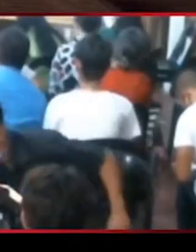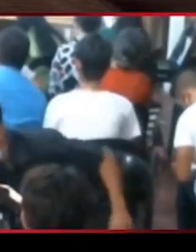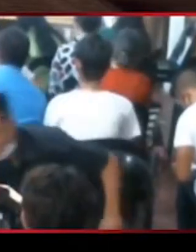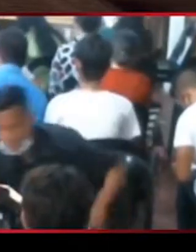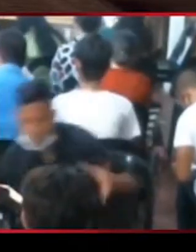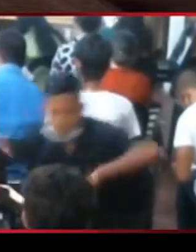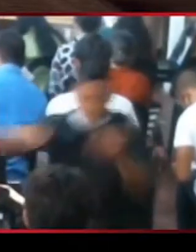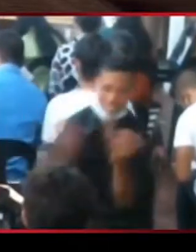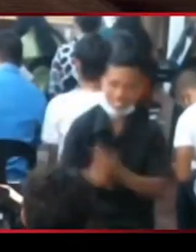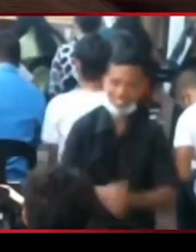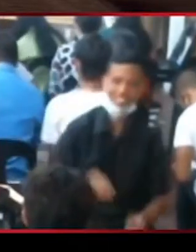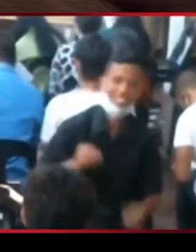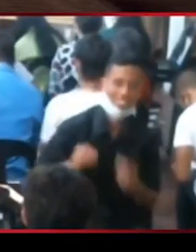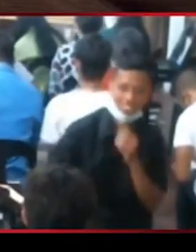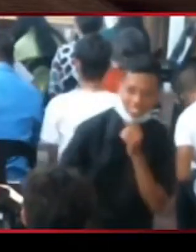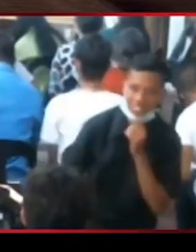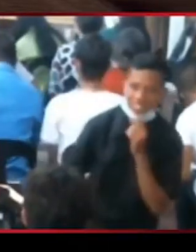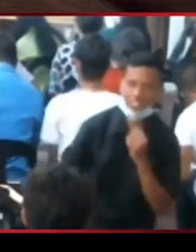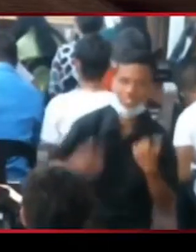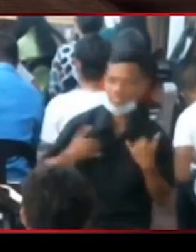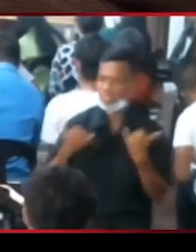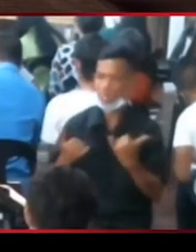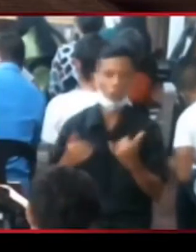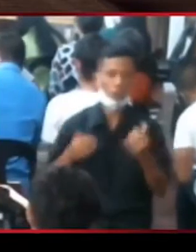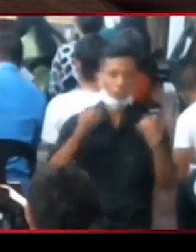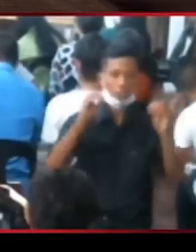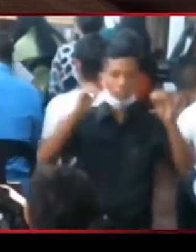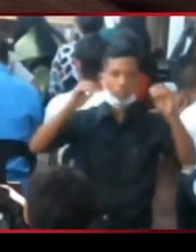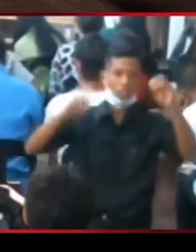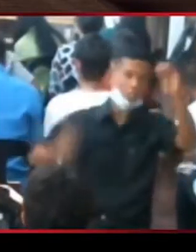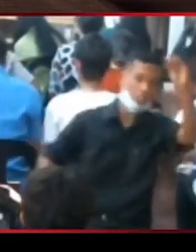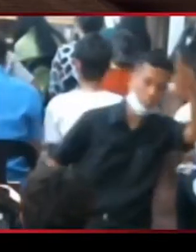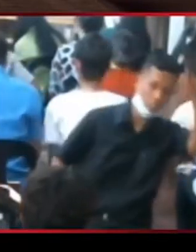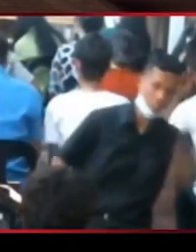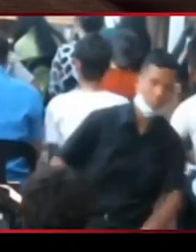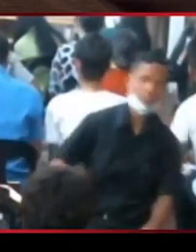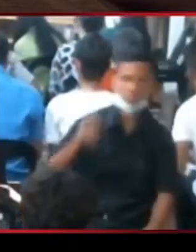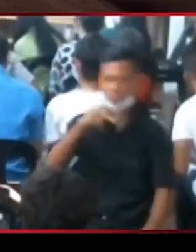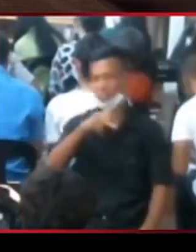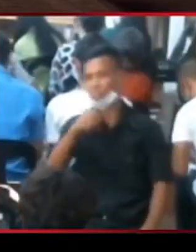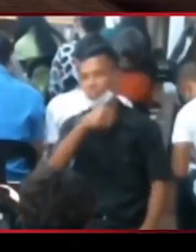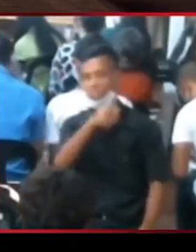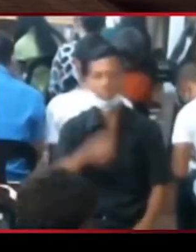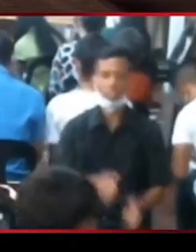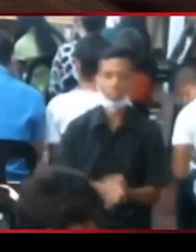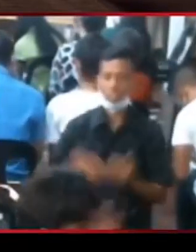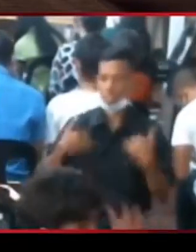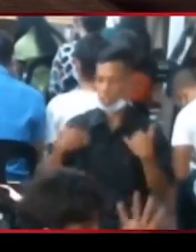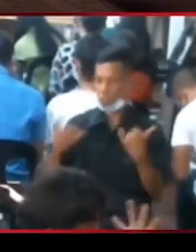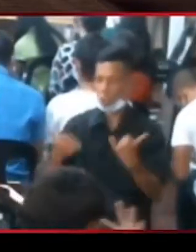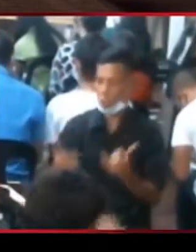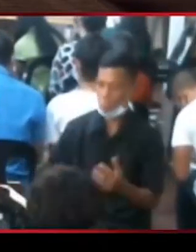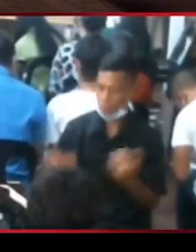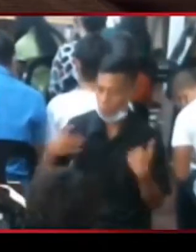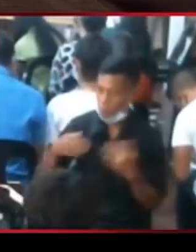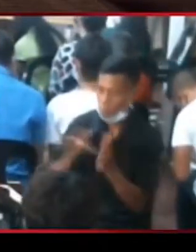let's look at Romans 8:28 for a moment, and that will go along with this also.